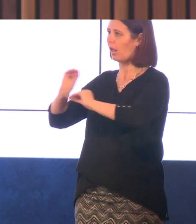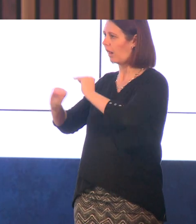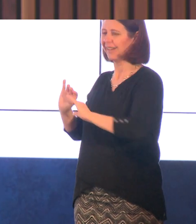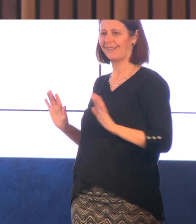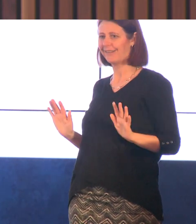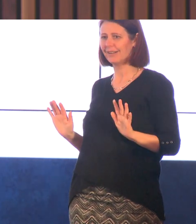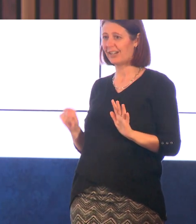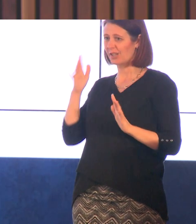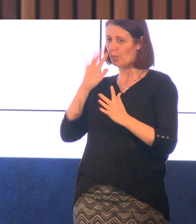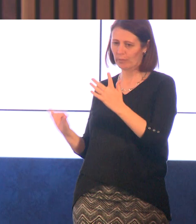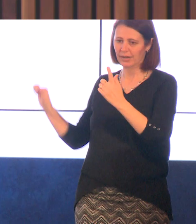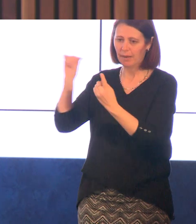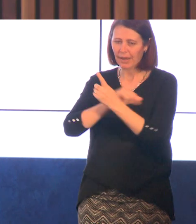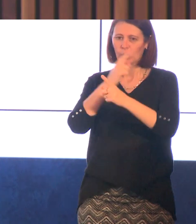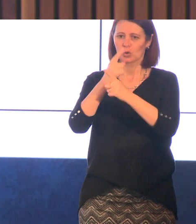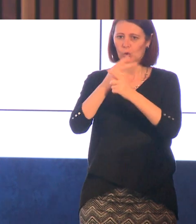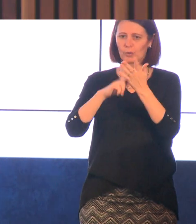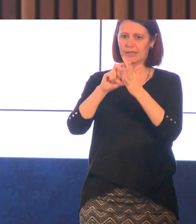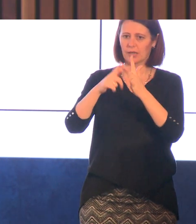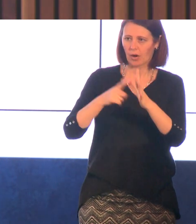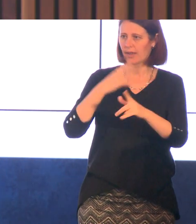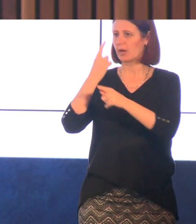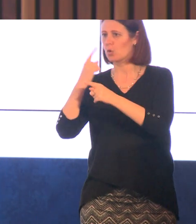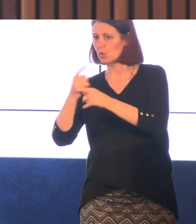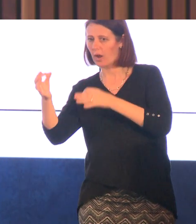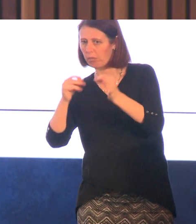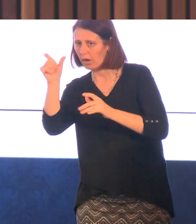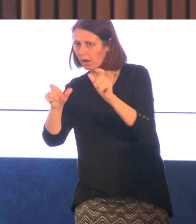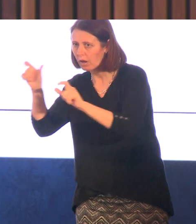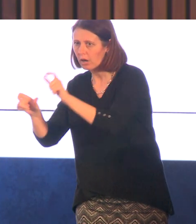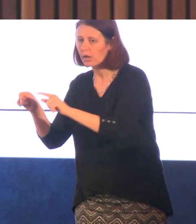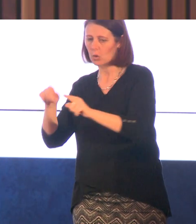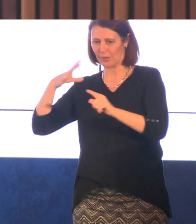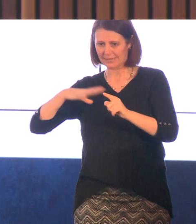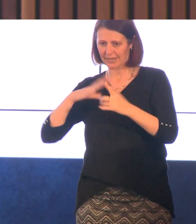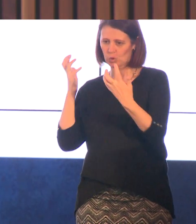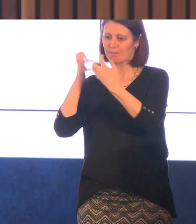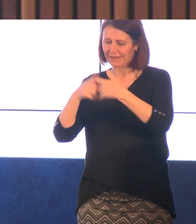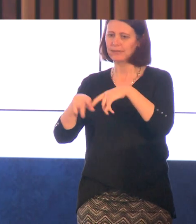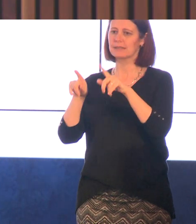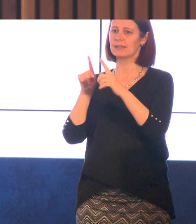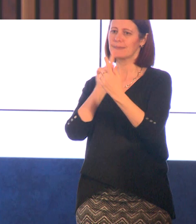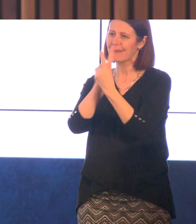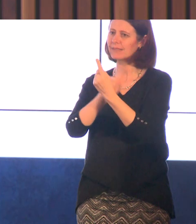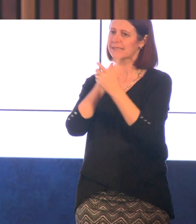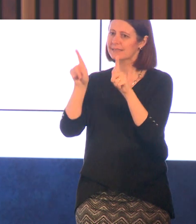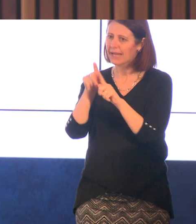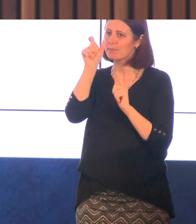to talk to the NDIA, to talk to our planners, we actually meet the same person again.